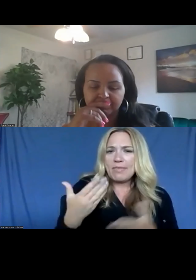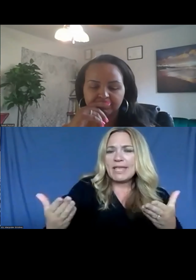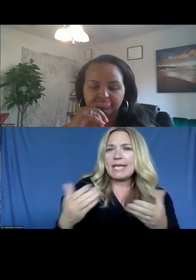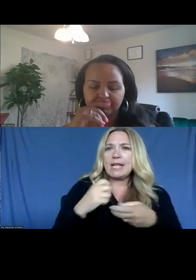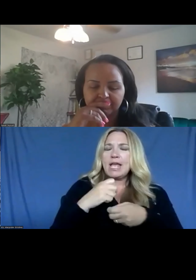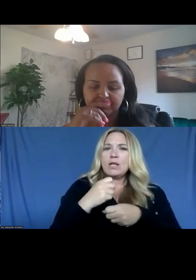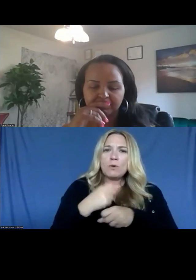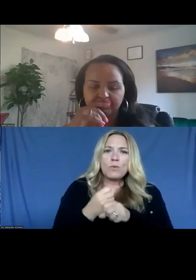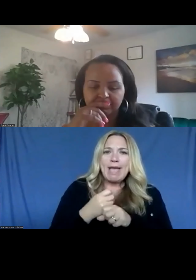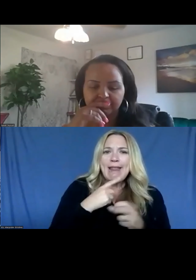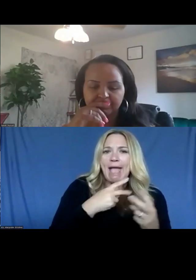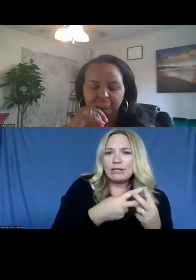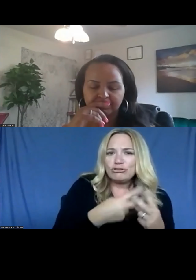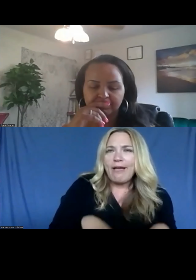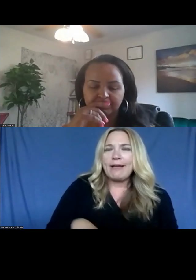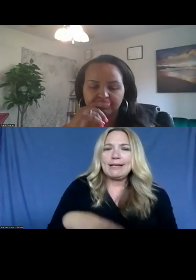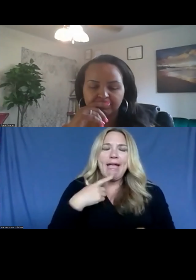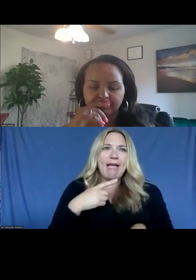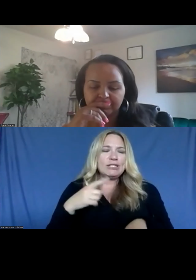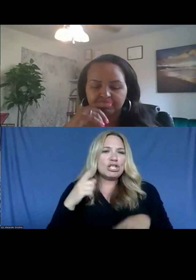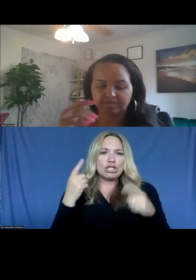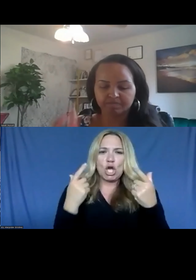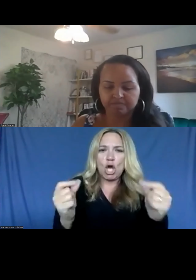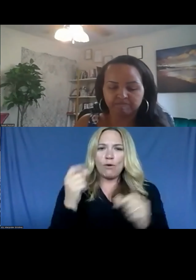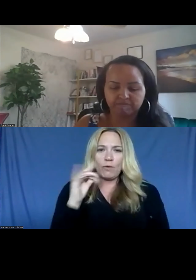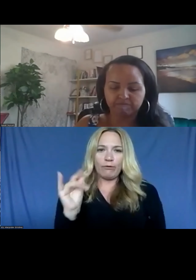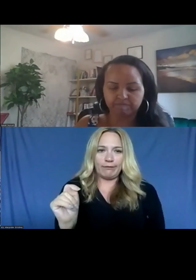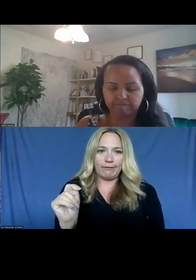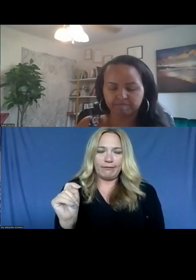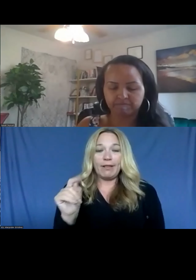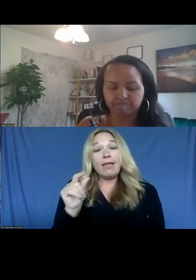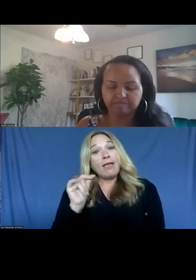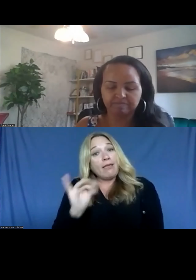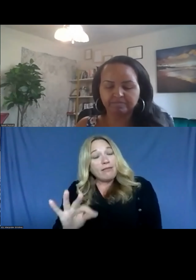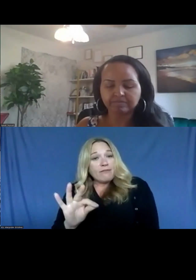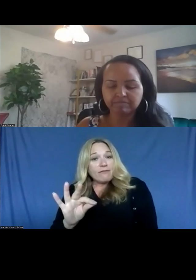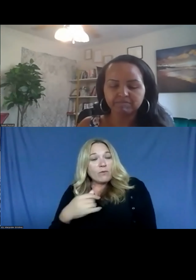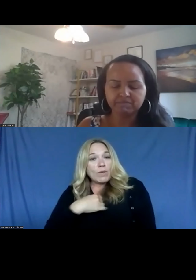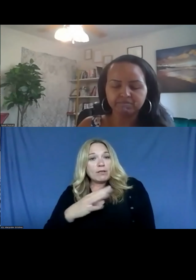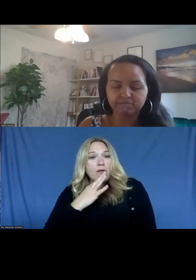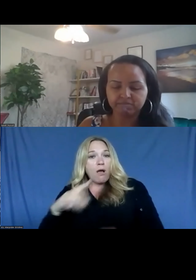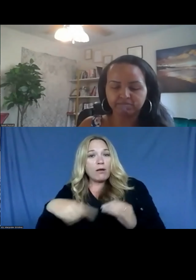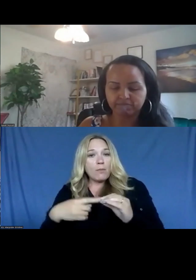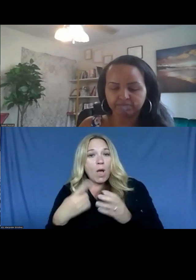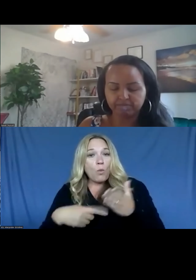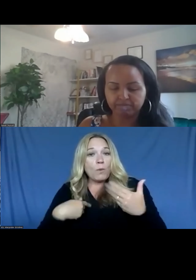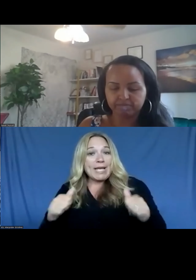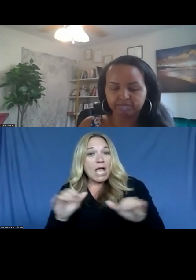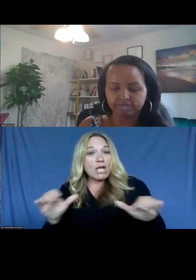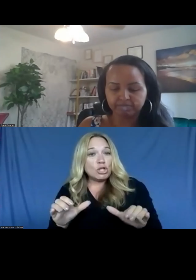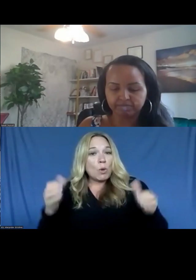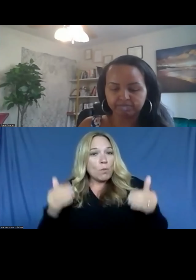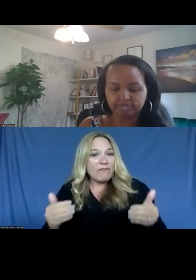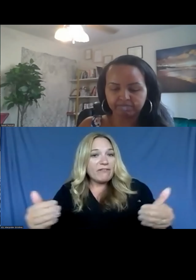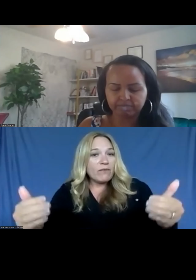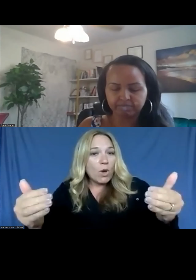at it and go. I mean, that has to happen. But if we're going to talk about what we can do moving forward,